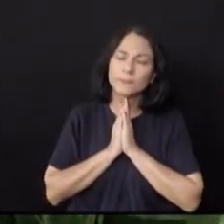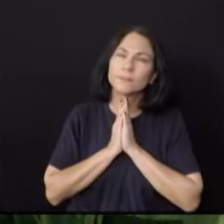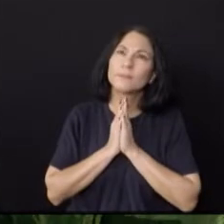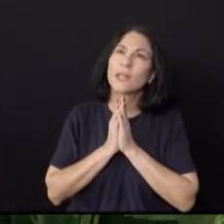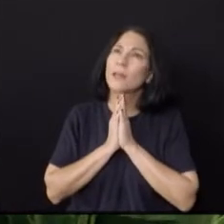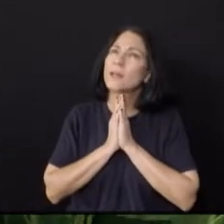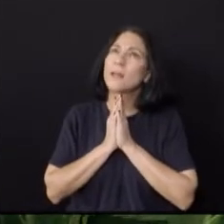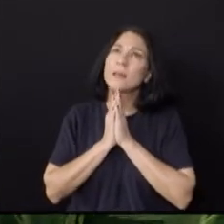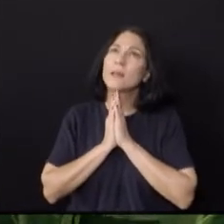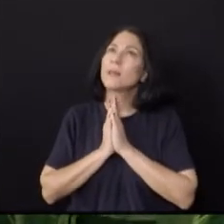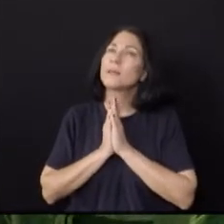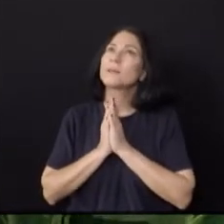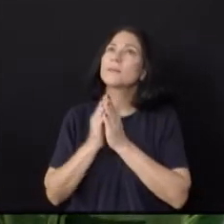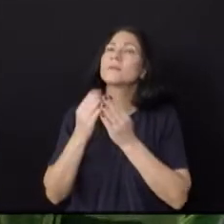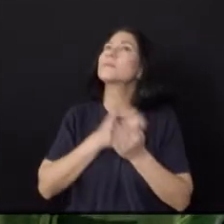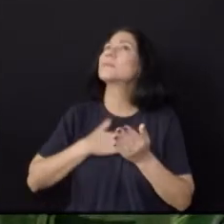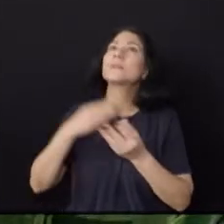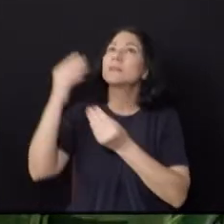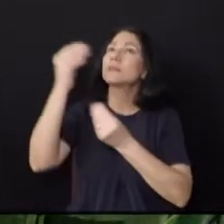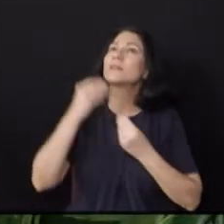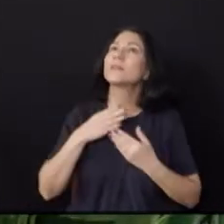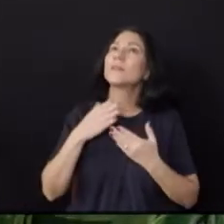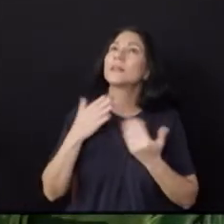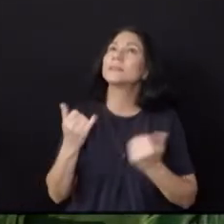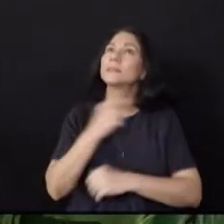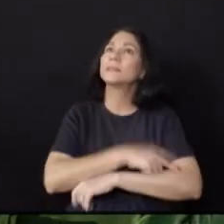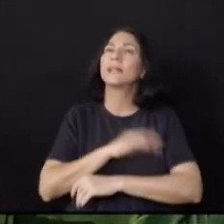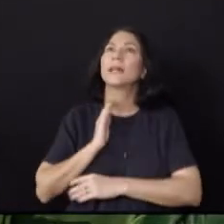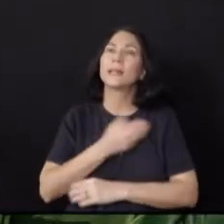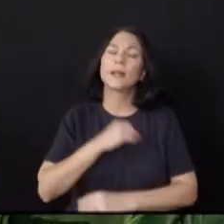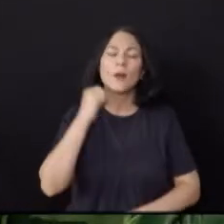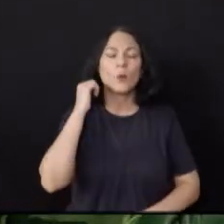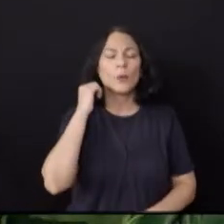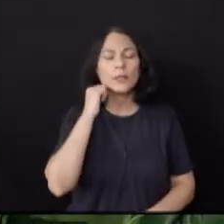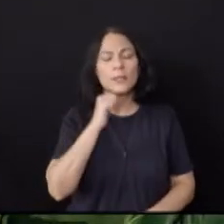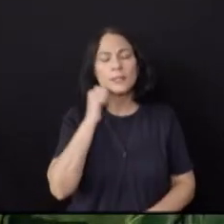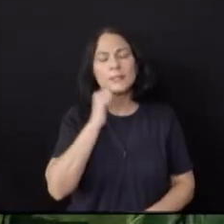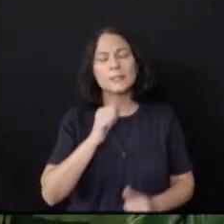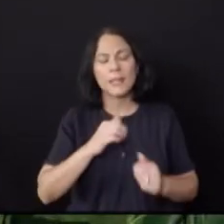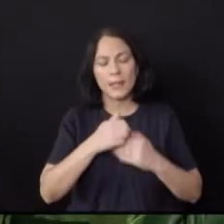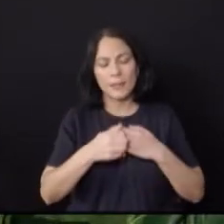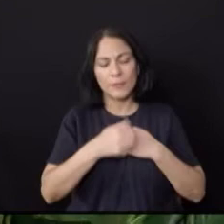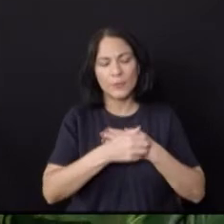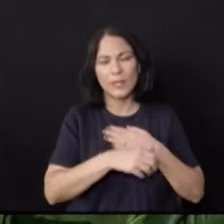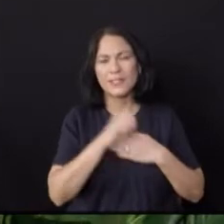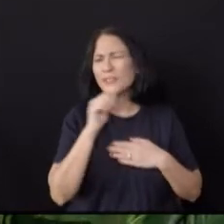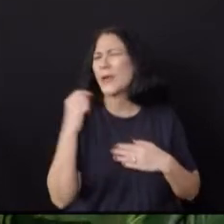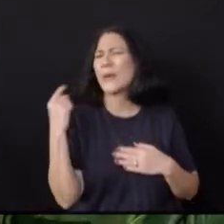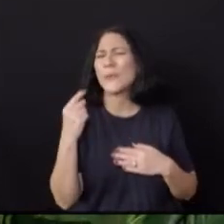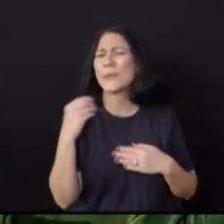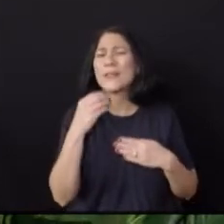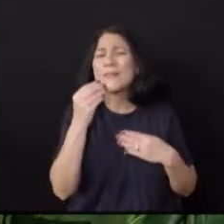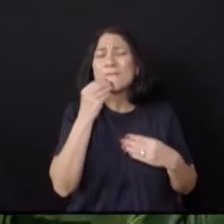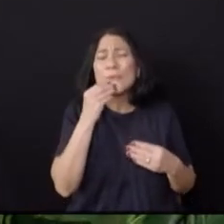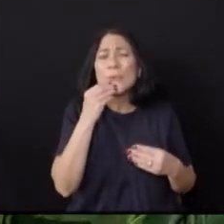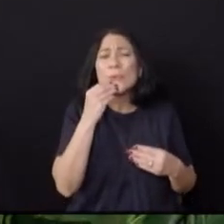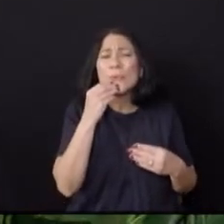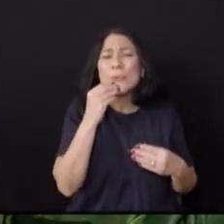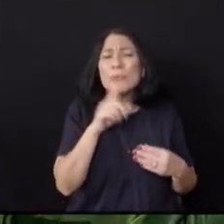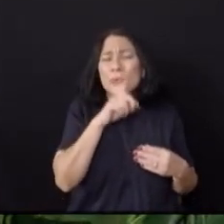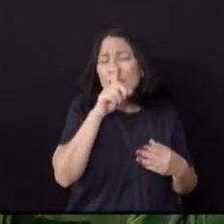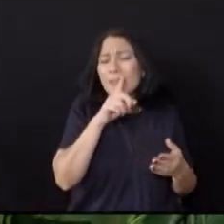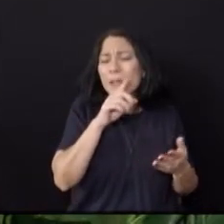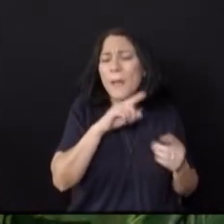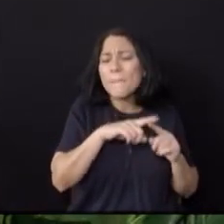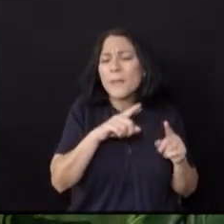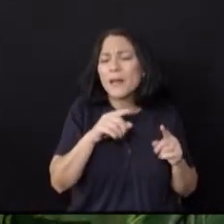asking you to give us this day our daily bread, which is not just our food literally for this day. It